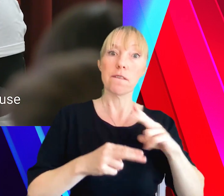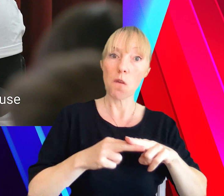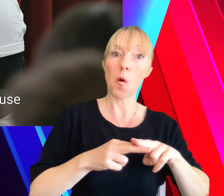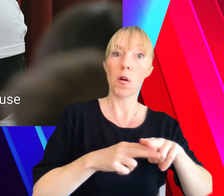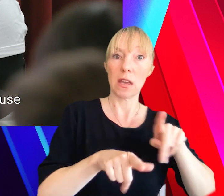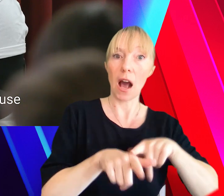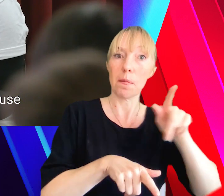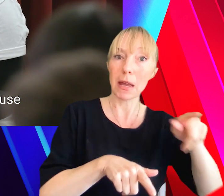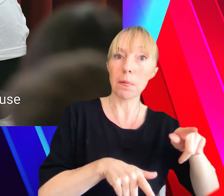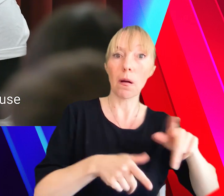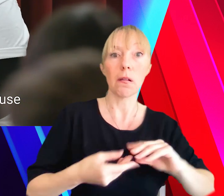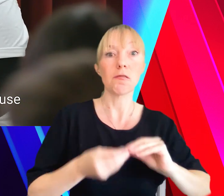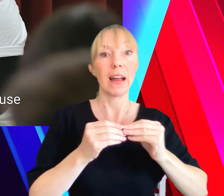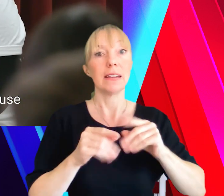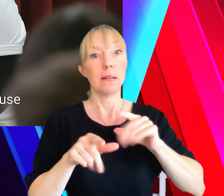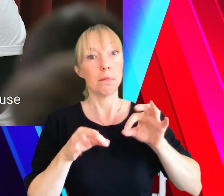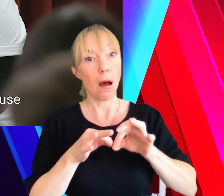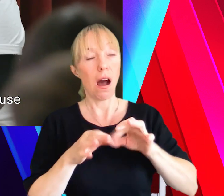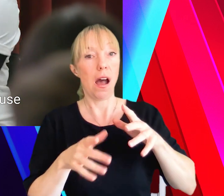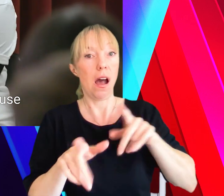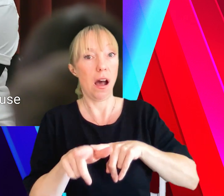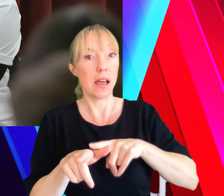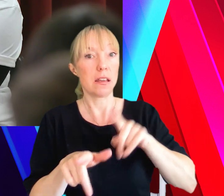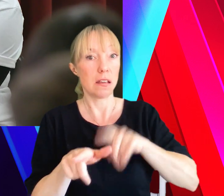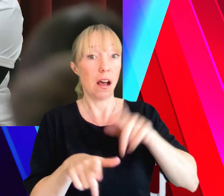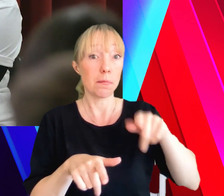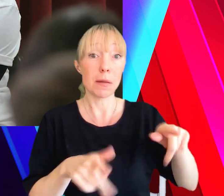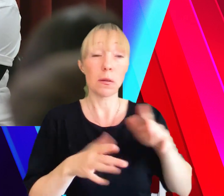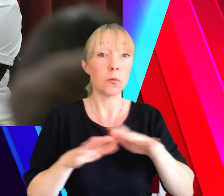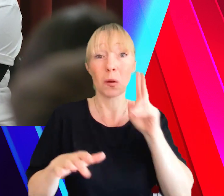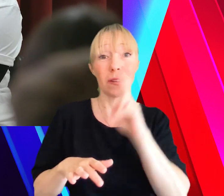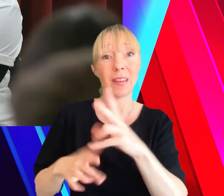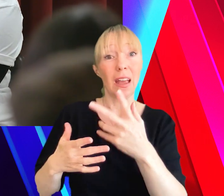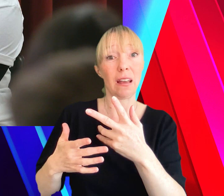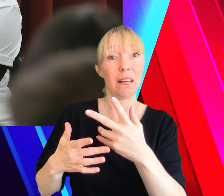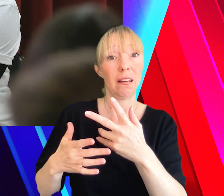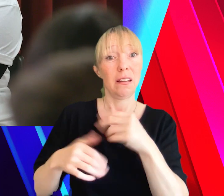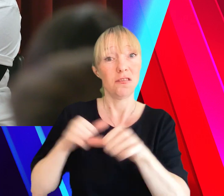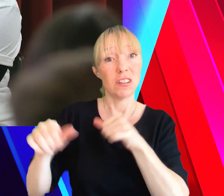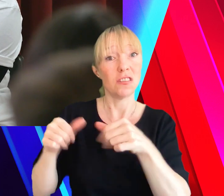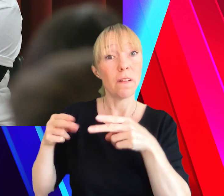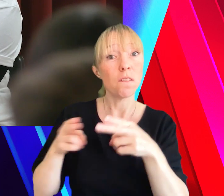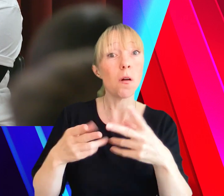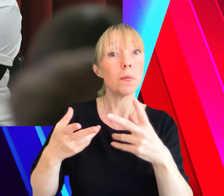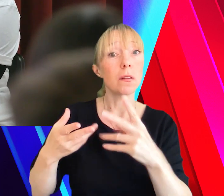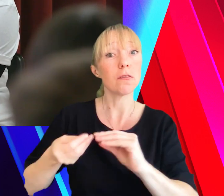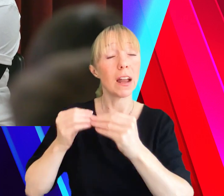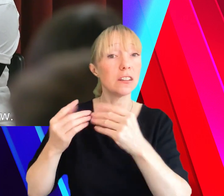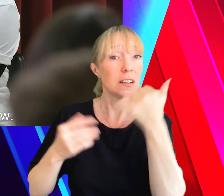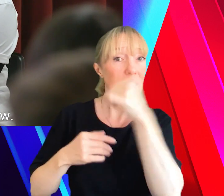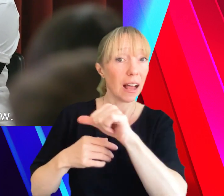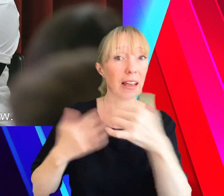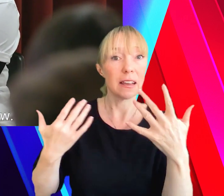you know, for young people, by young people, because we're not seeing that accepted in the industry as legitimate forms of expression of talent and of, you